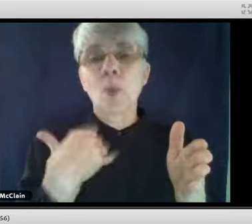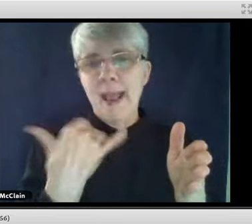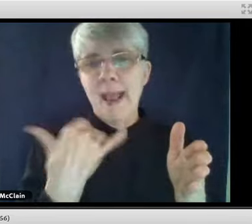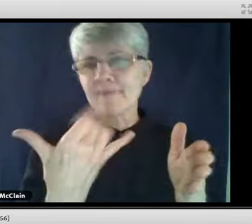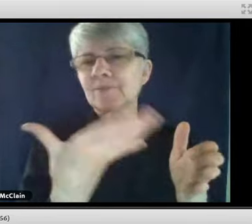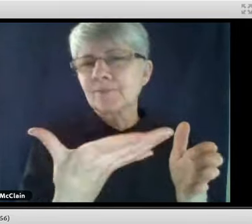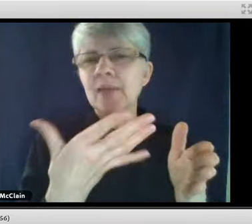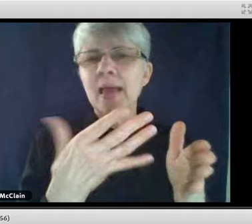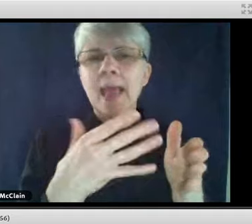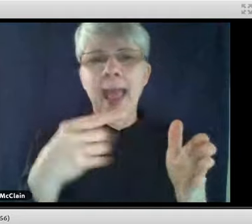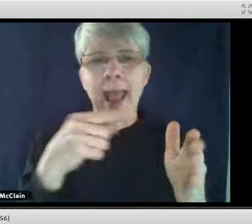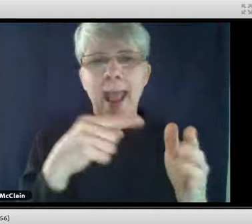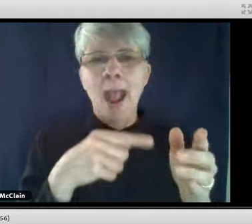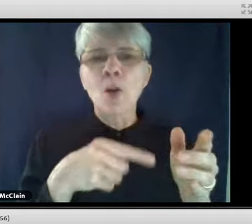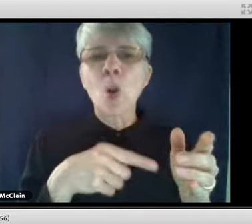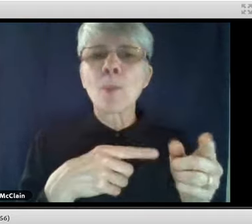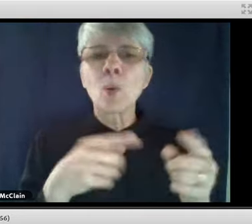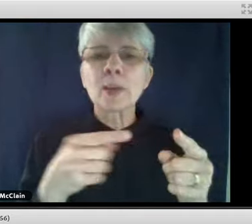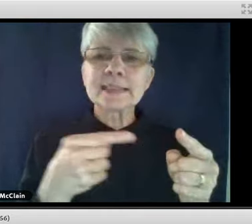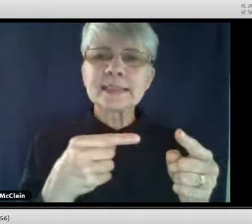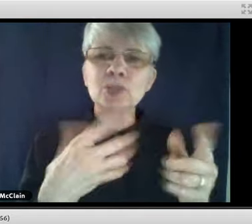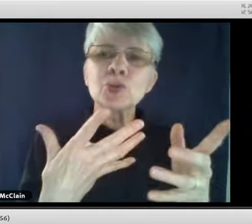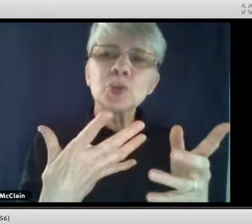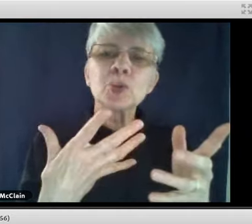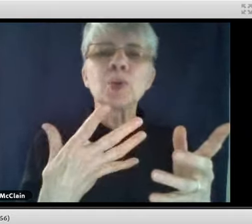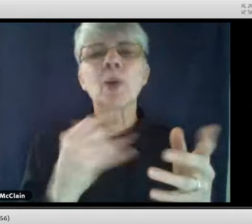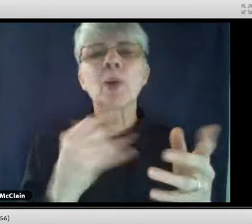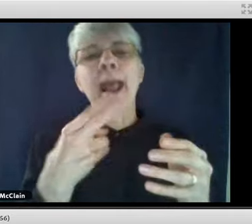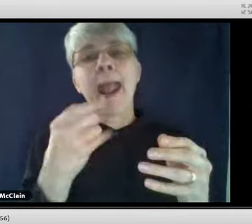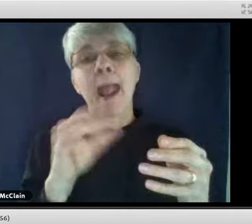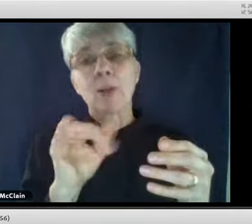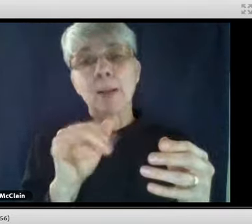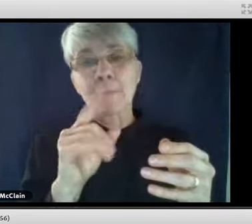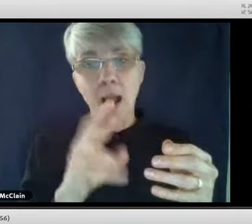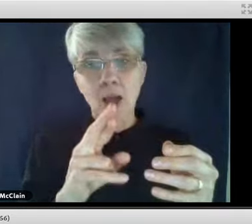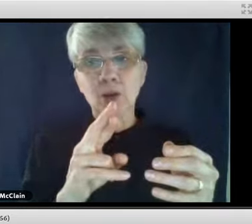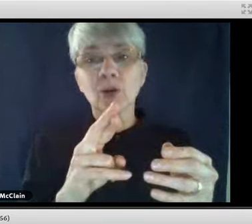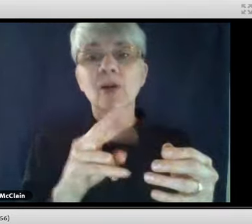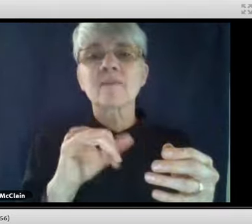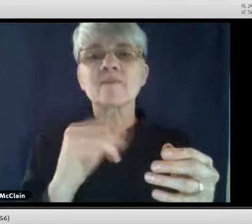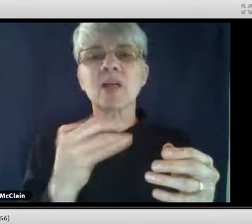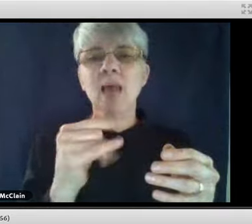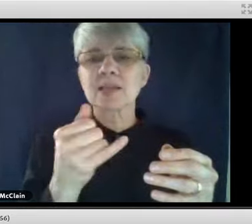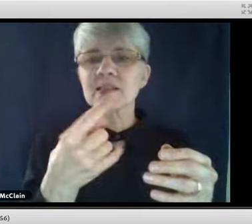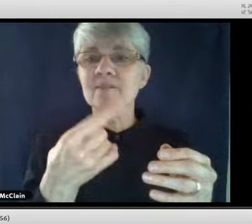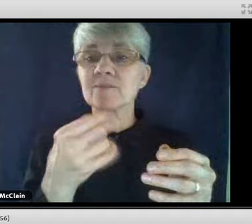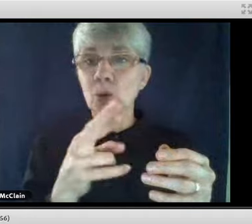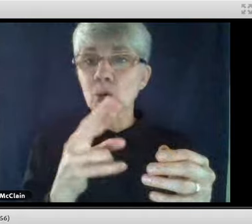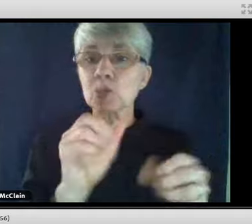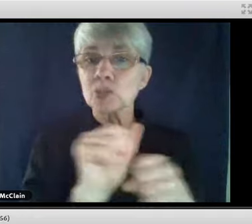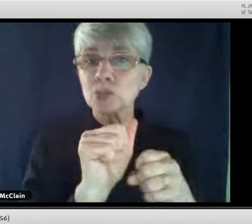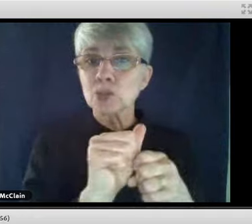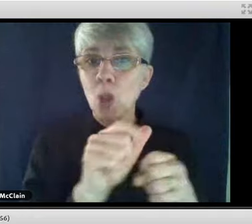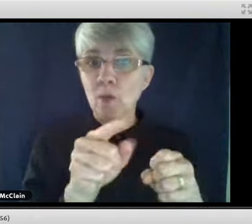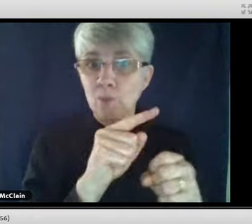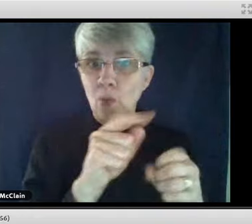little arrow pointing to, in this case, Harry Potter and the Philosopher's Stone, this work, which, for those of y'all who